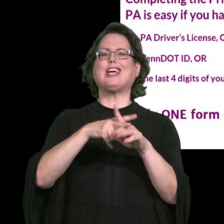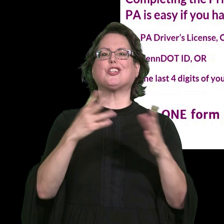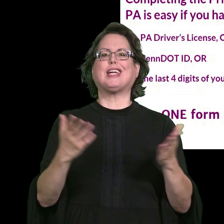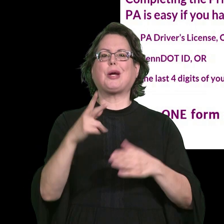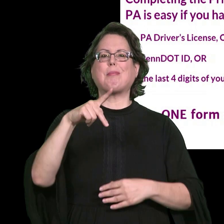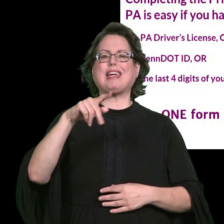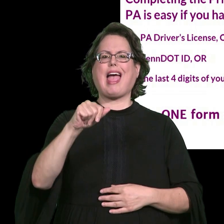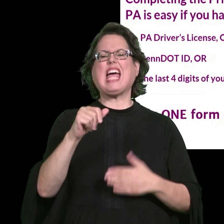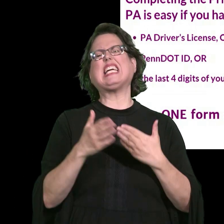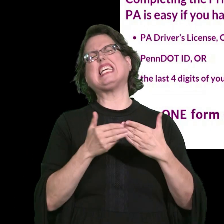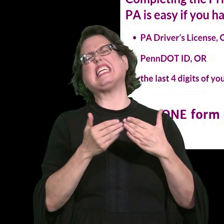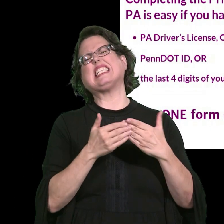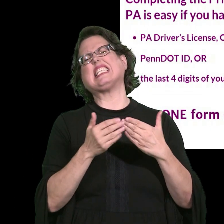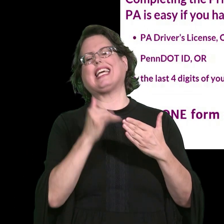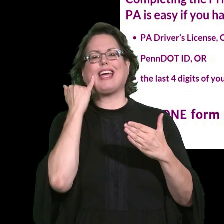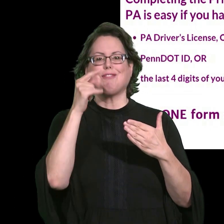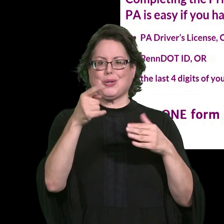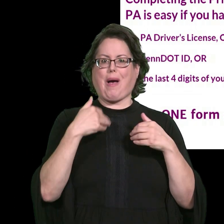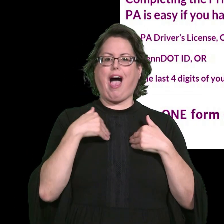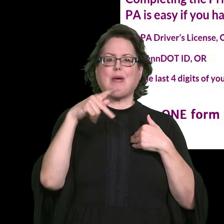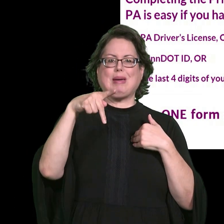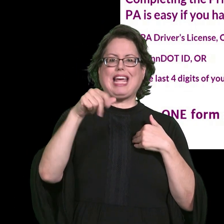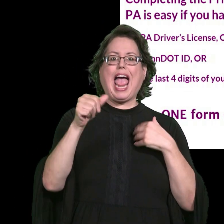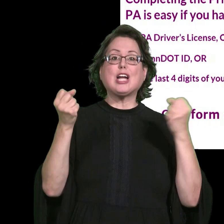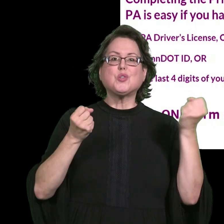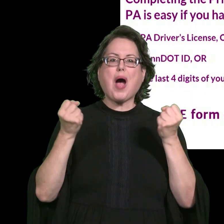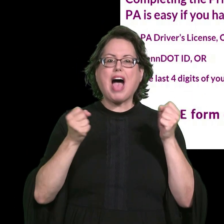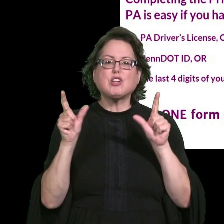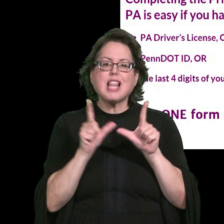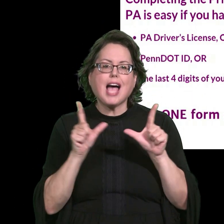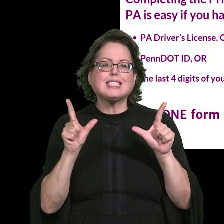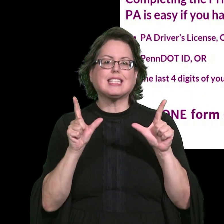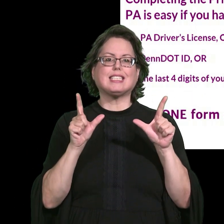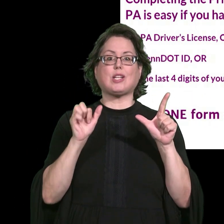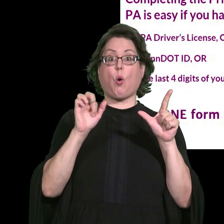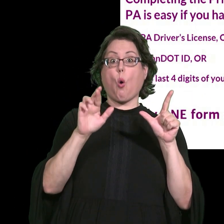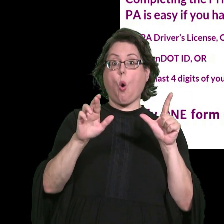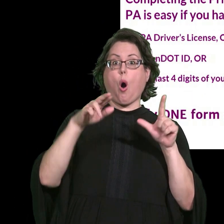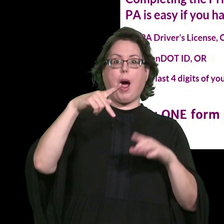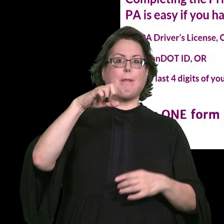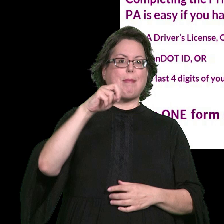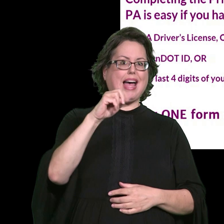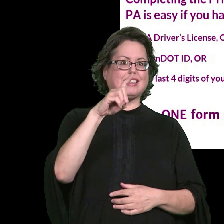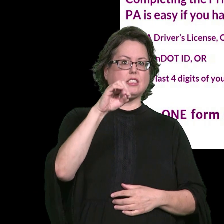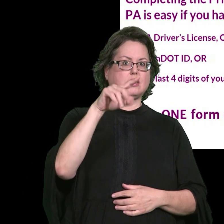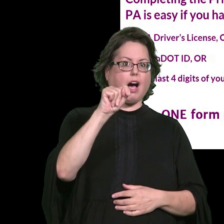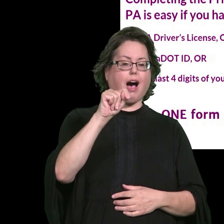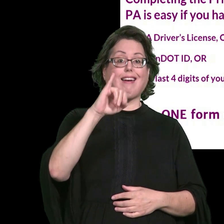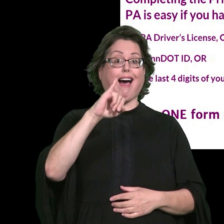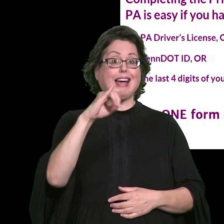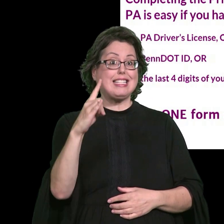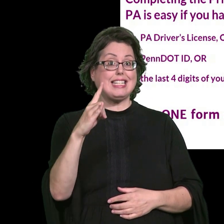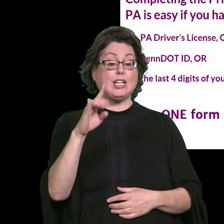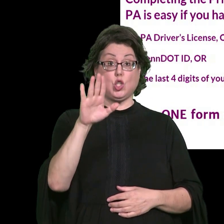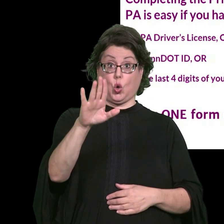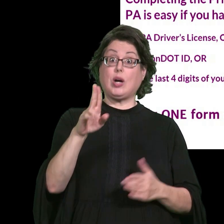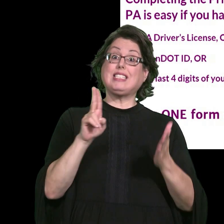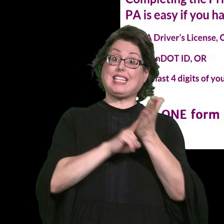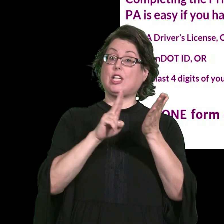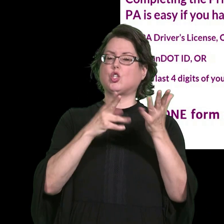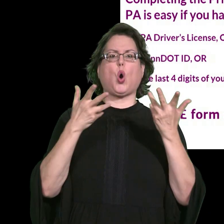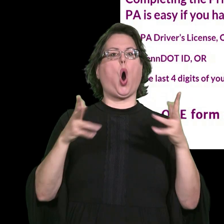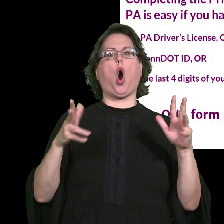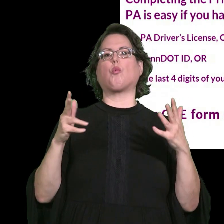easy if you have a Pennsylvania driver's license or PennDOT ID, because your signature will already be on